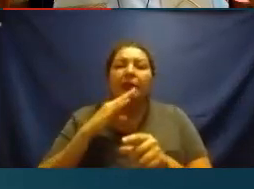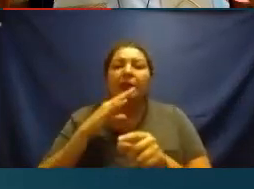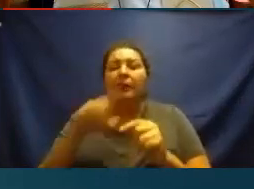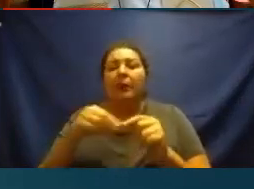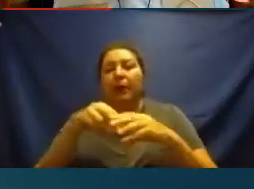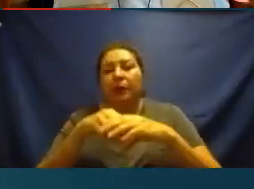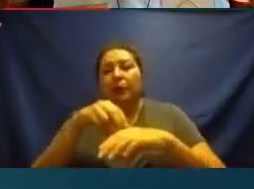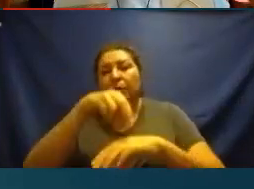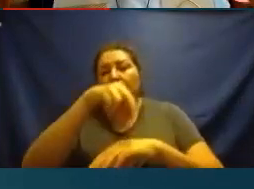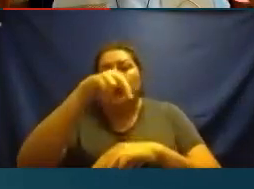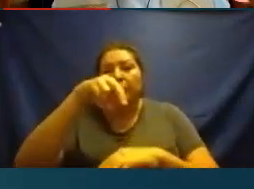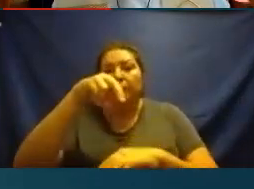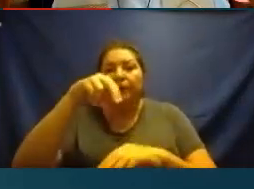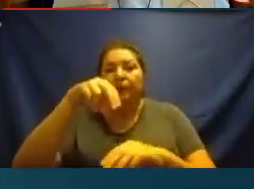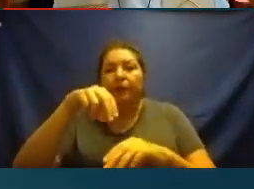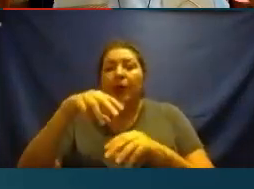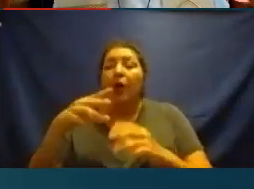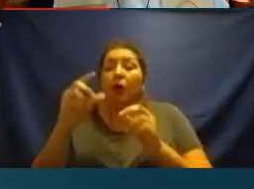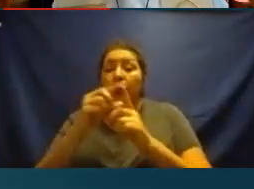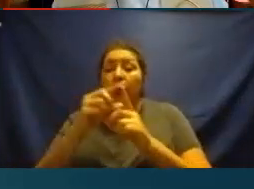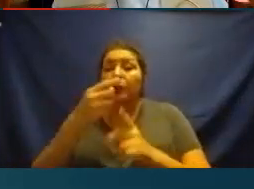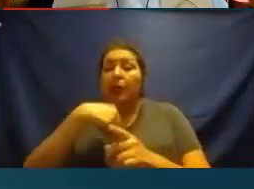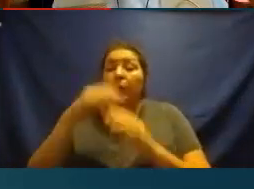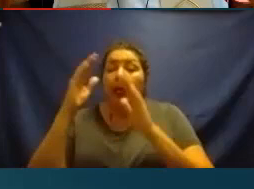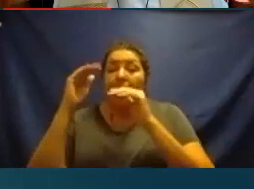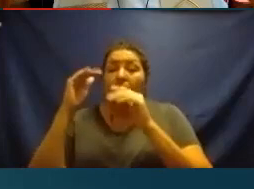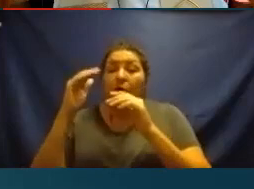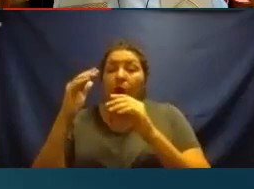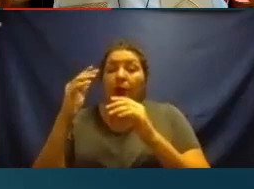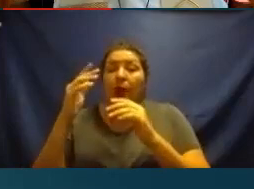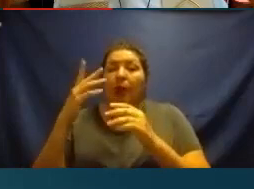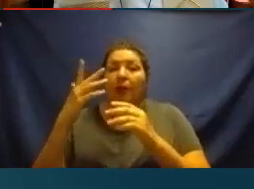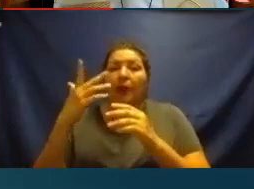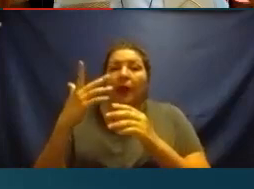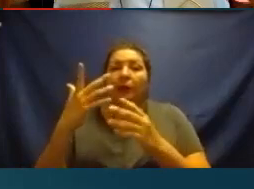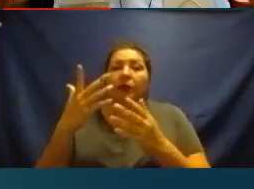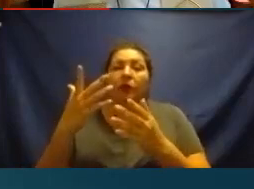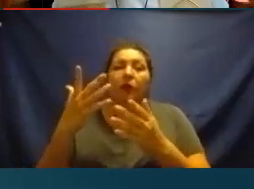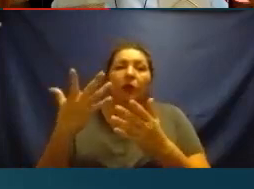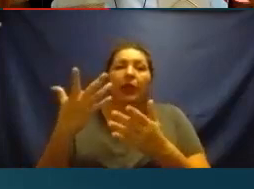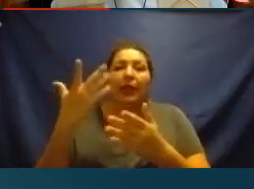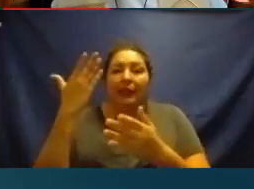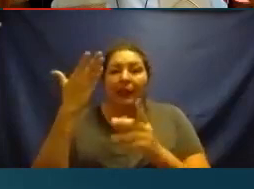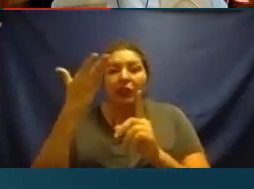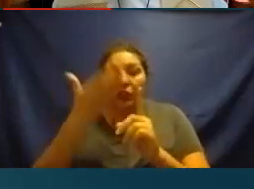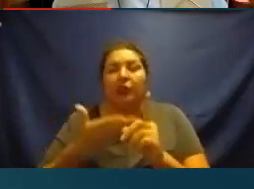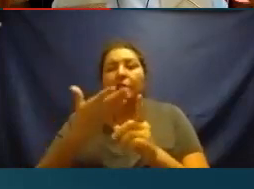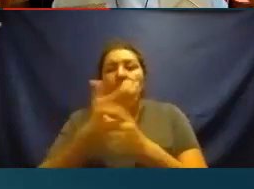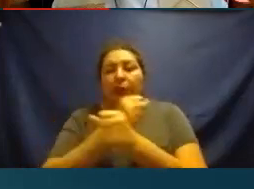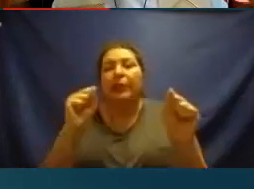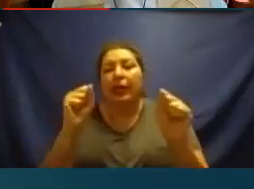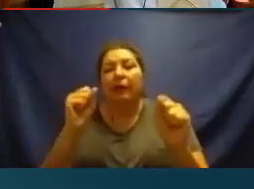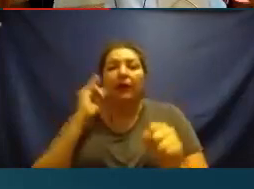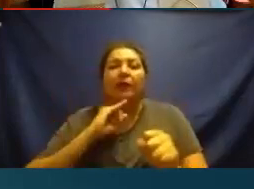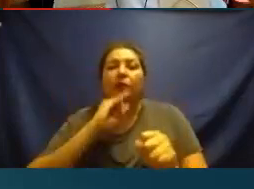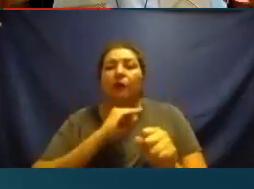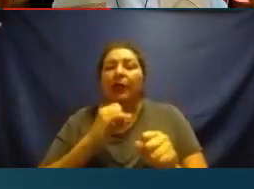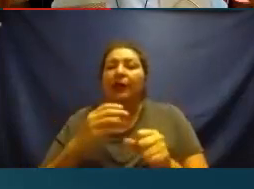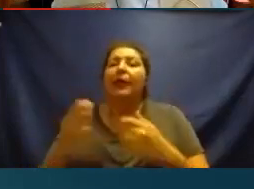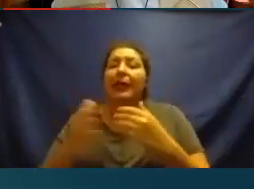words, "we had hoped that he was the one to redeem Israel," even proclaims that Jesus is the